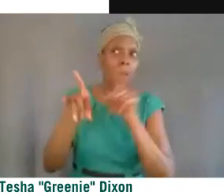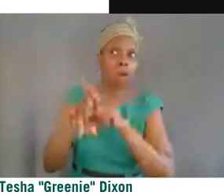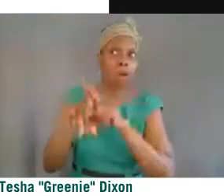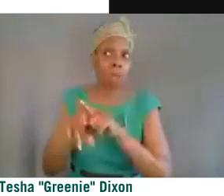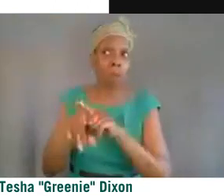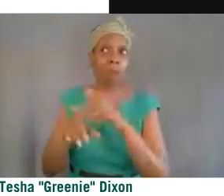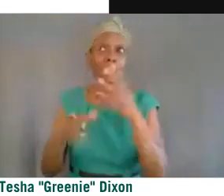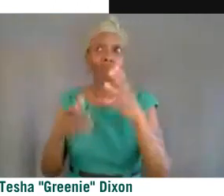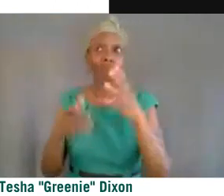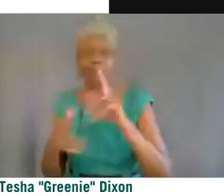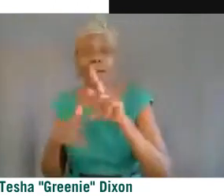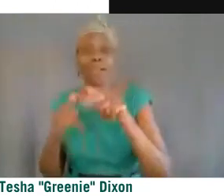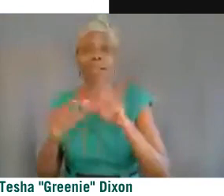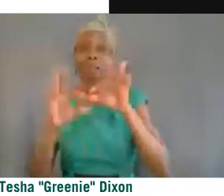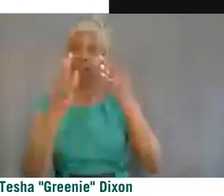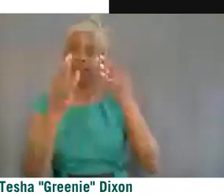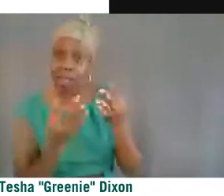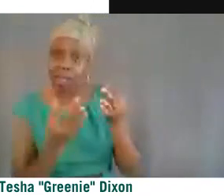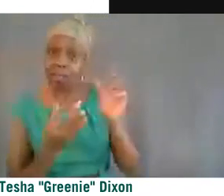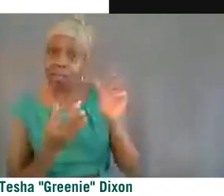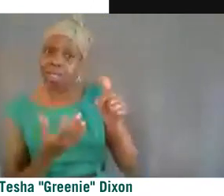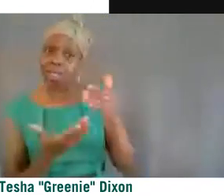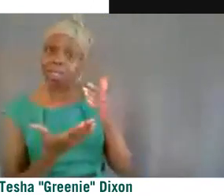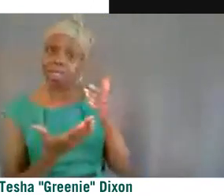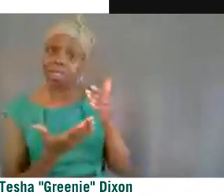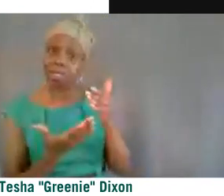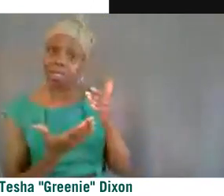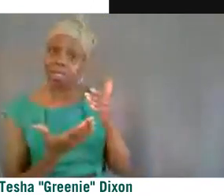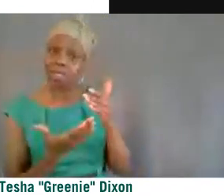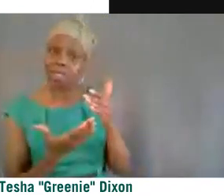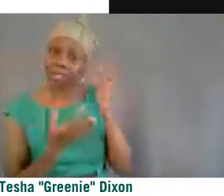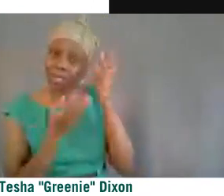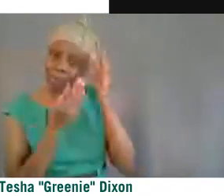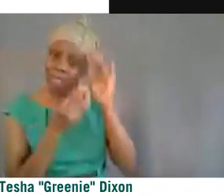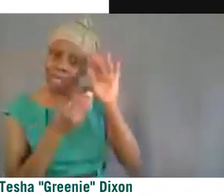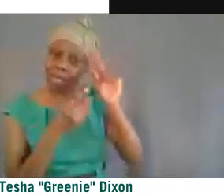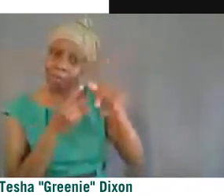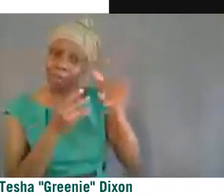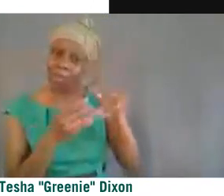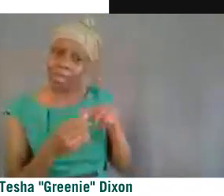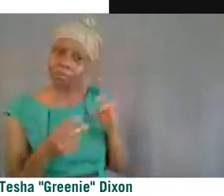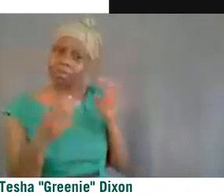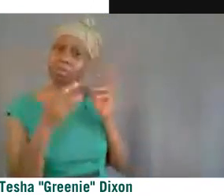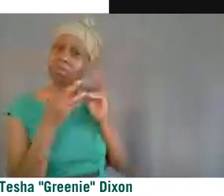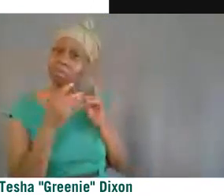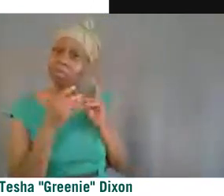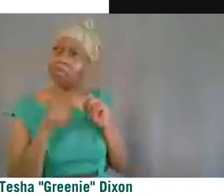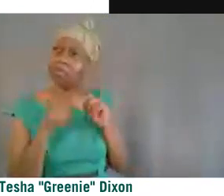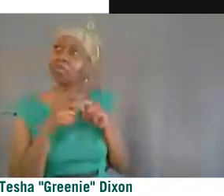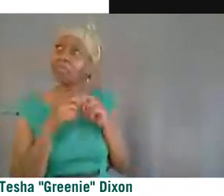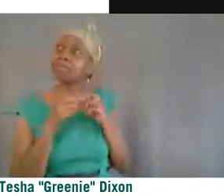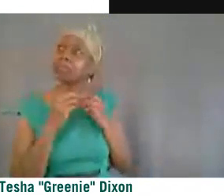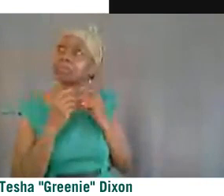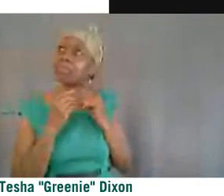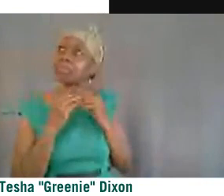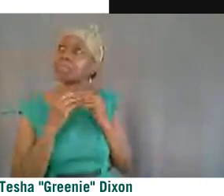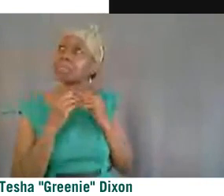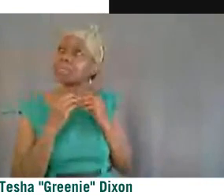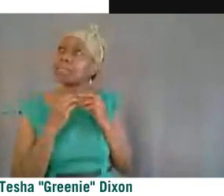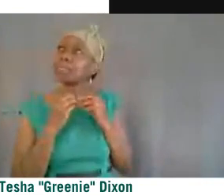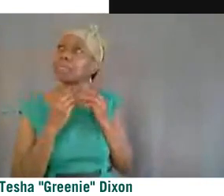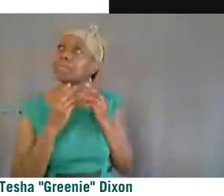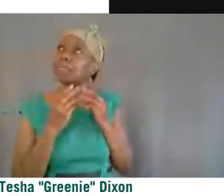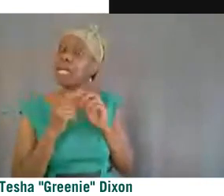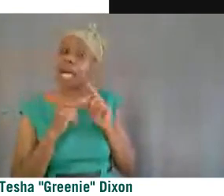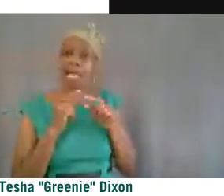And then the family needs to think about it and sit with it for a while, and come back